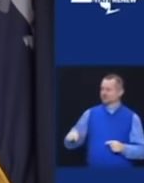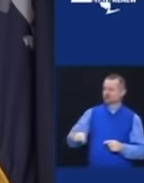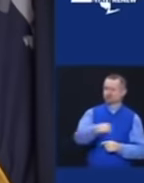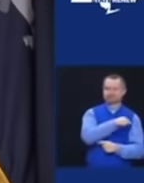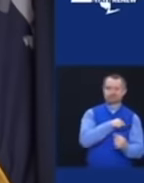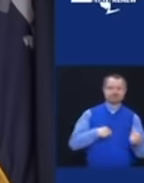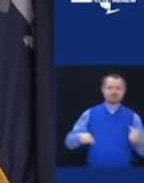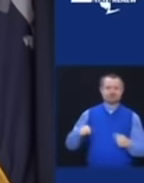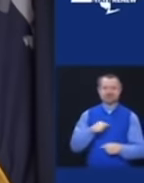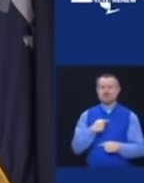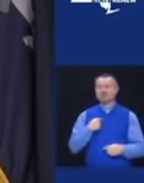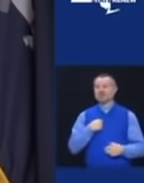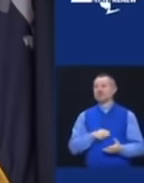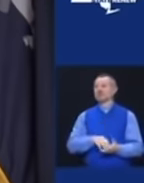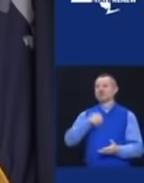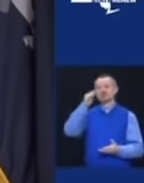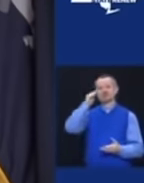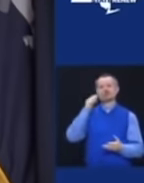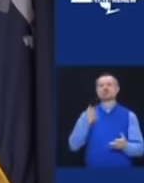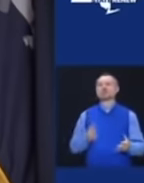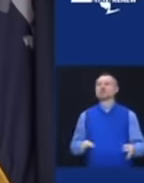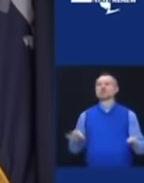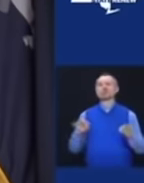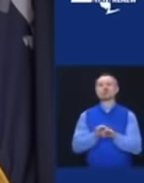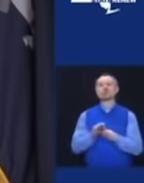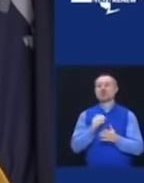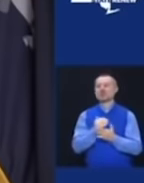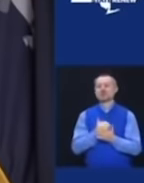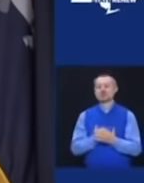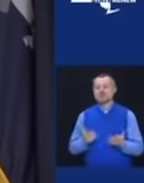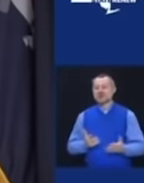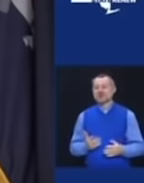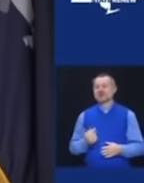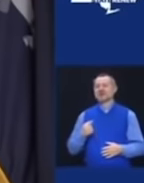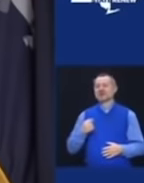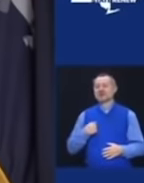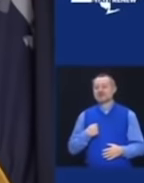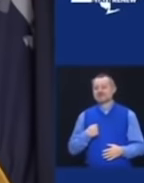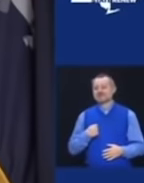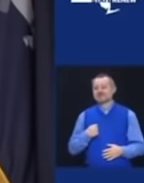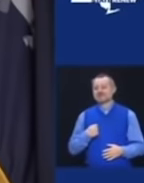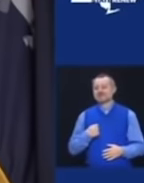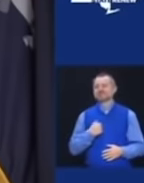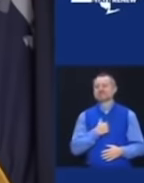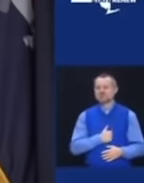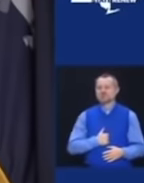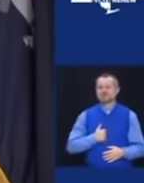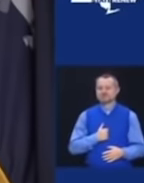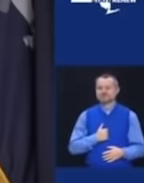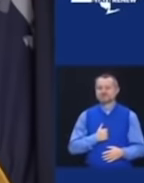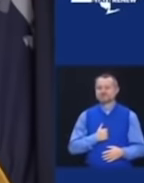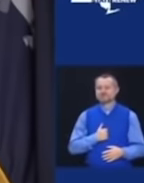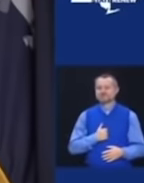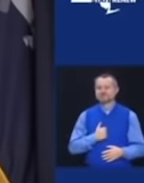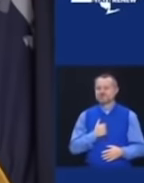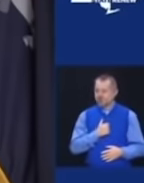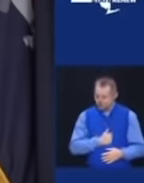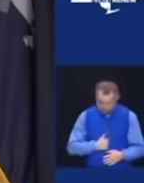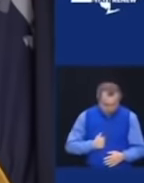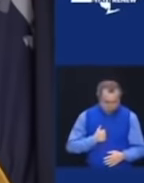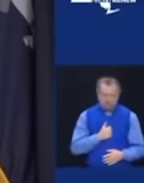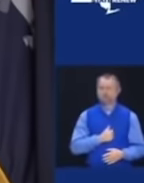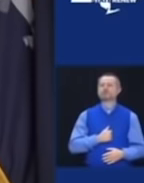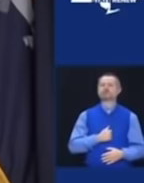an important lesson. I'm sorry. I'm sorry for whatever pain I